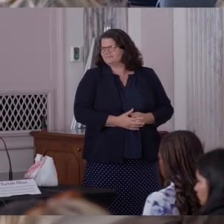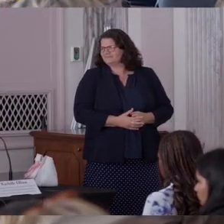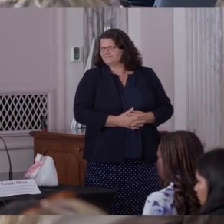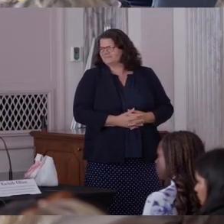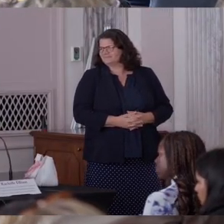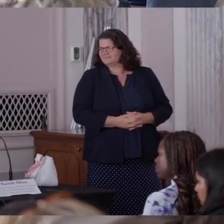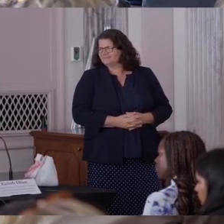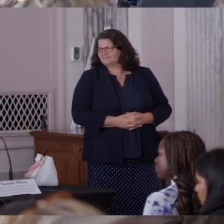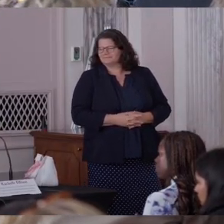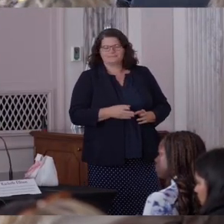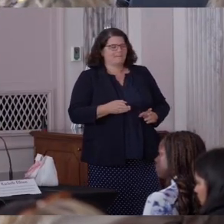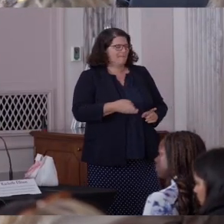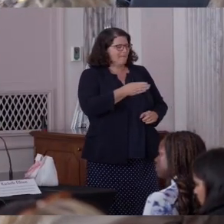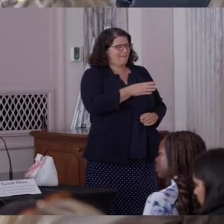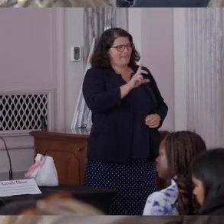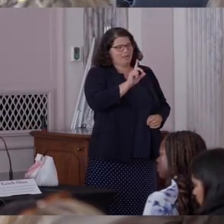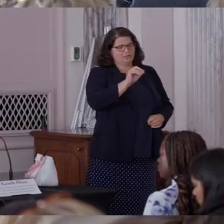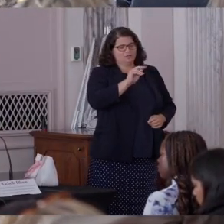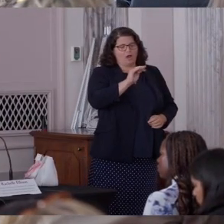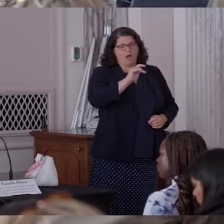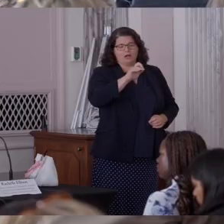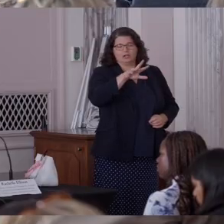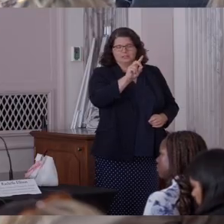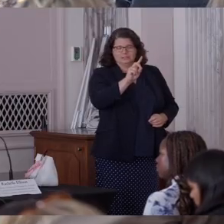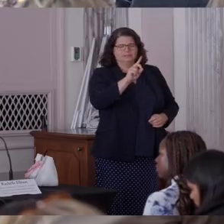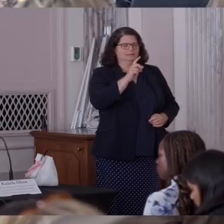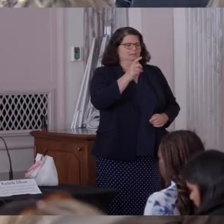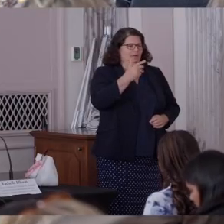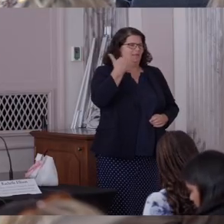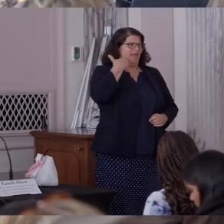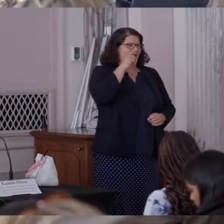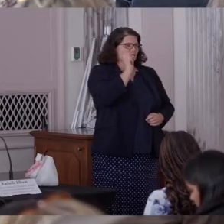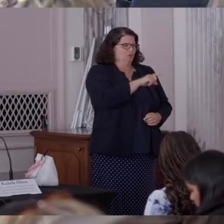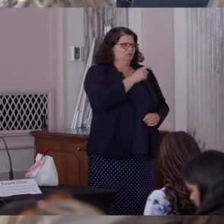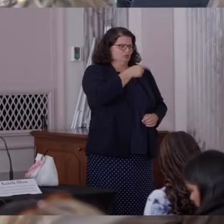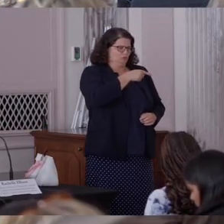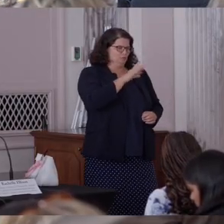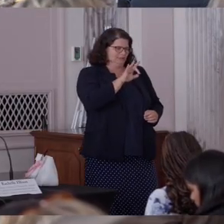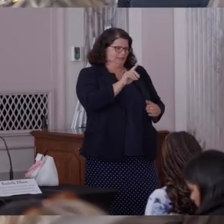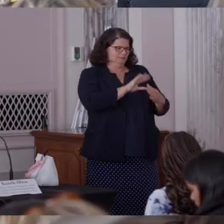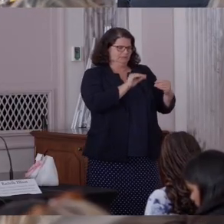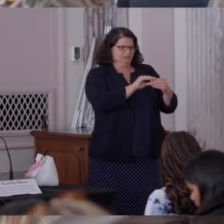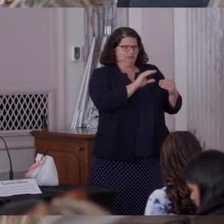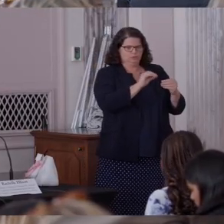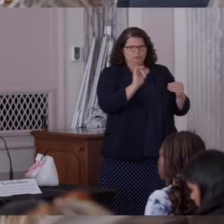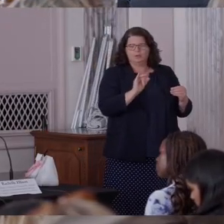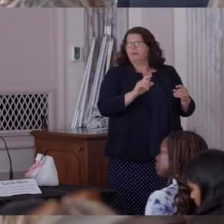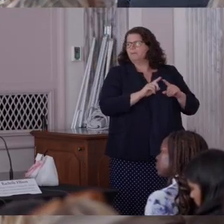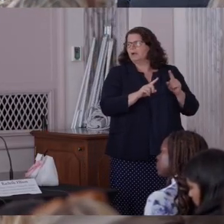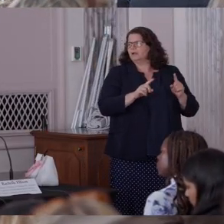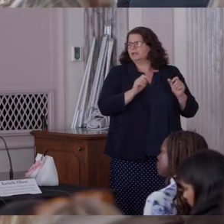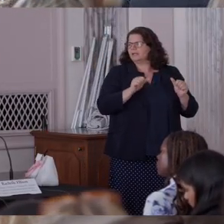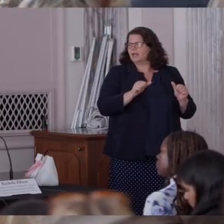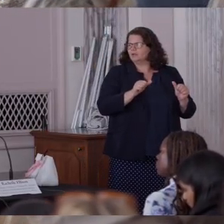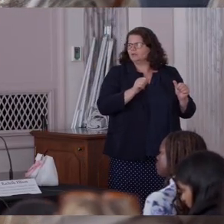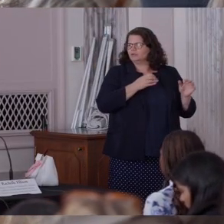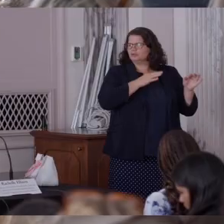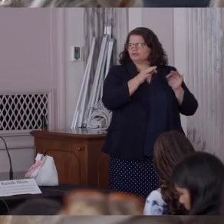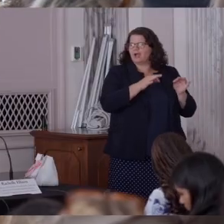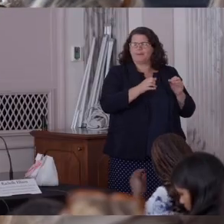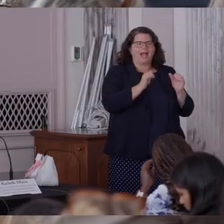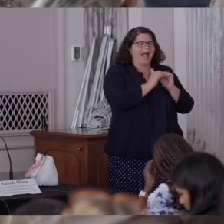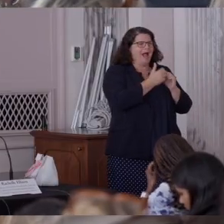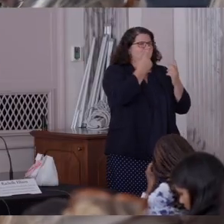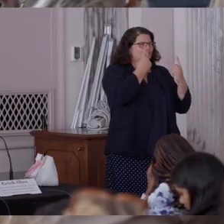And then, Donald, you spoke a little about this last time, but can you describe how you're seeing these sort of changed housing